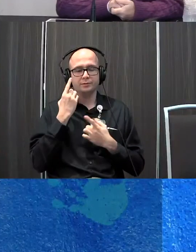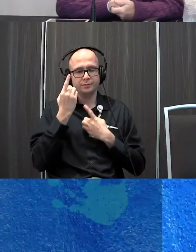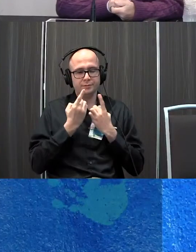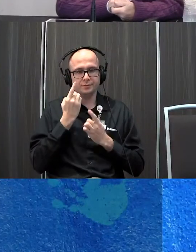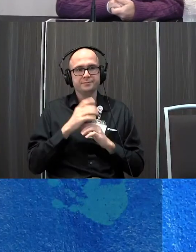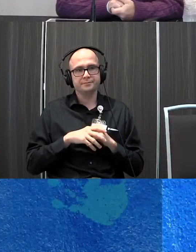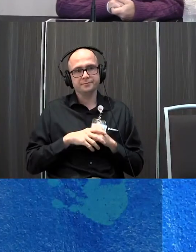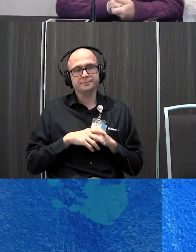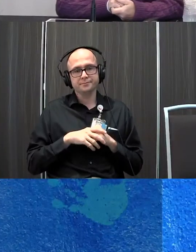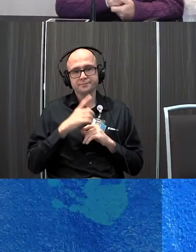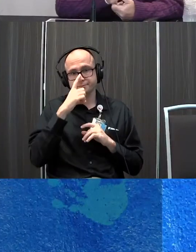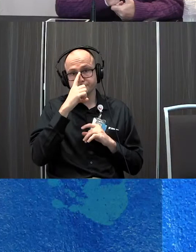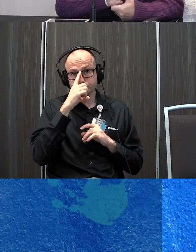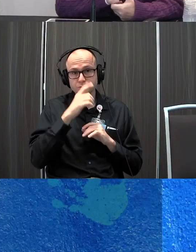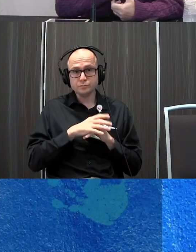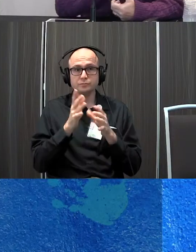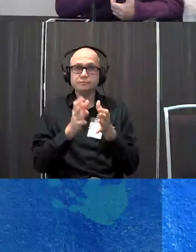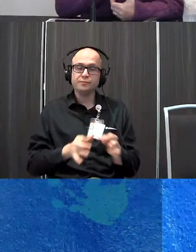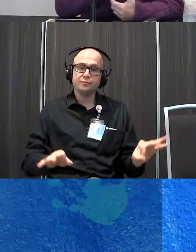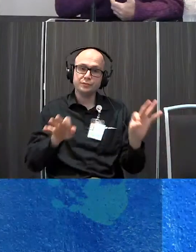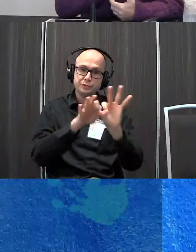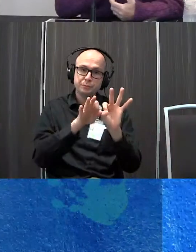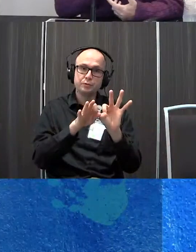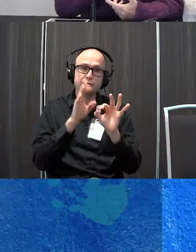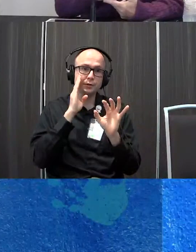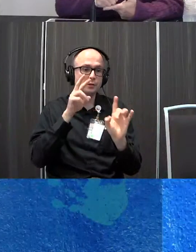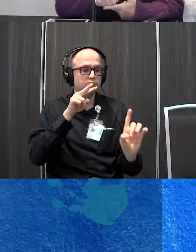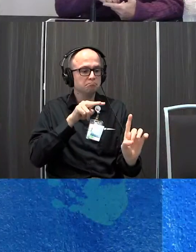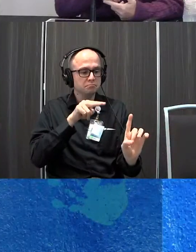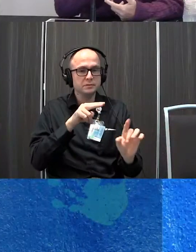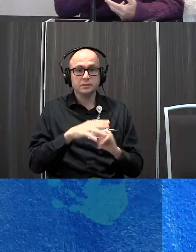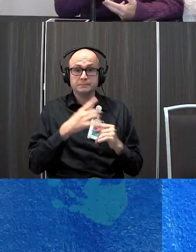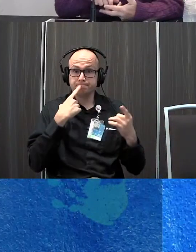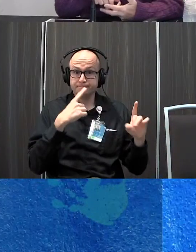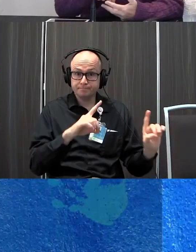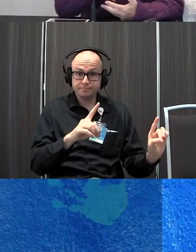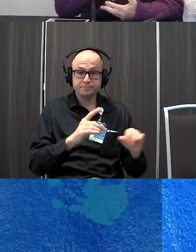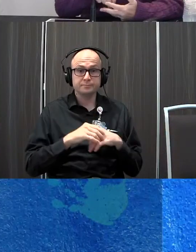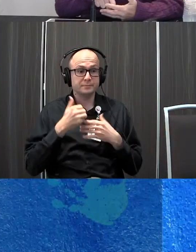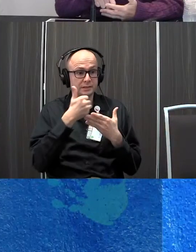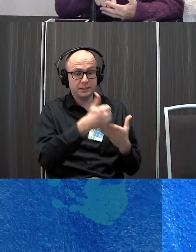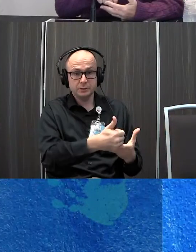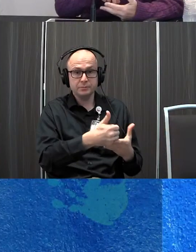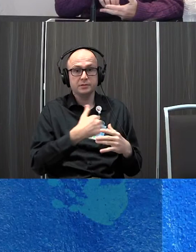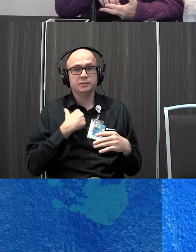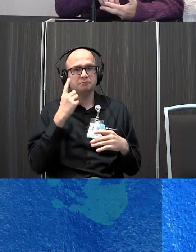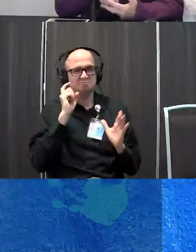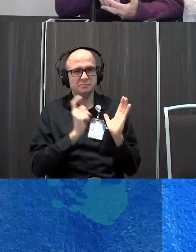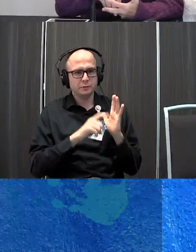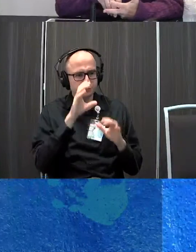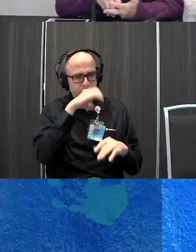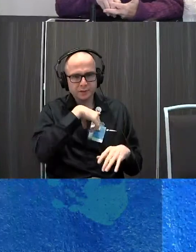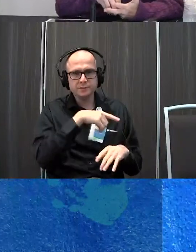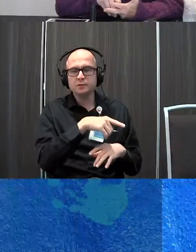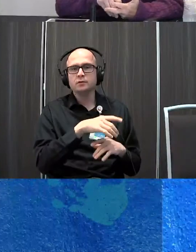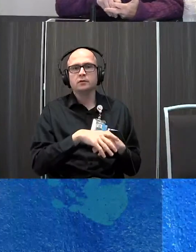through. And then it's also really important to have close monitoring. So is it working? Is it helping? Are there side effects? So